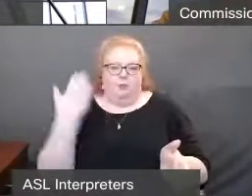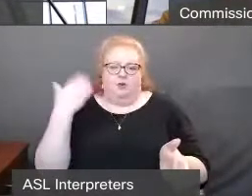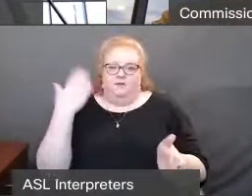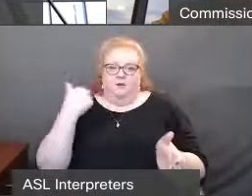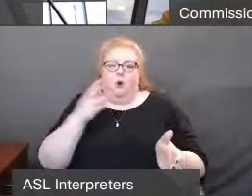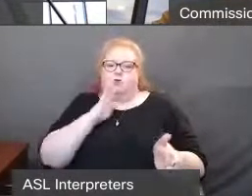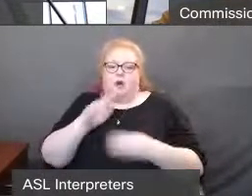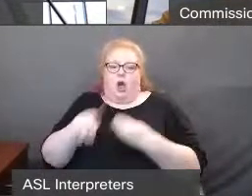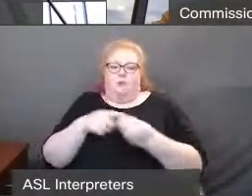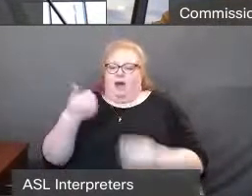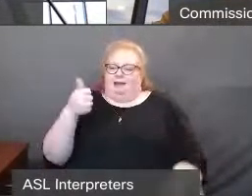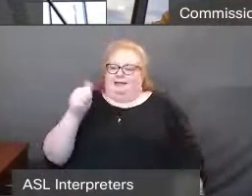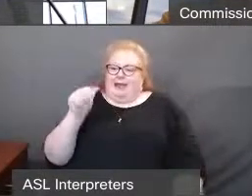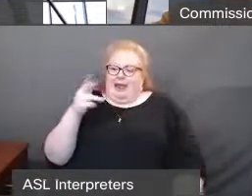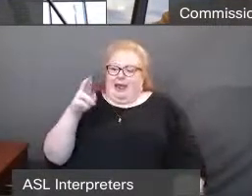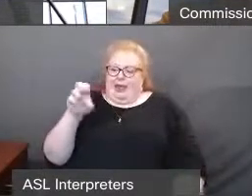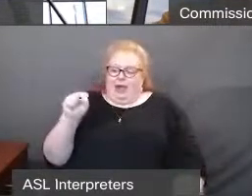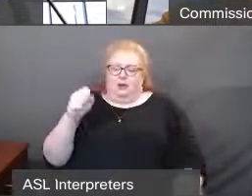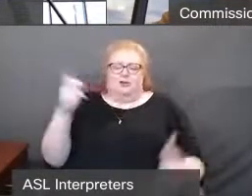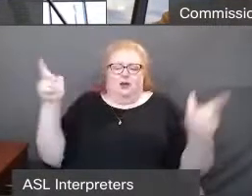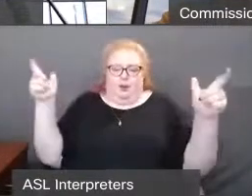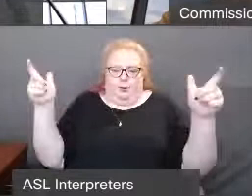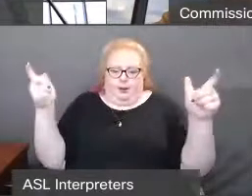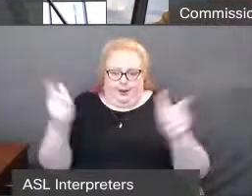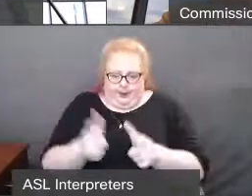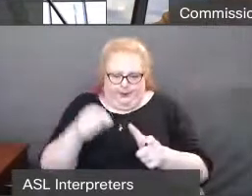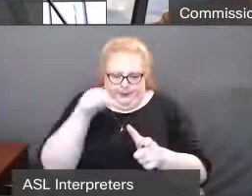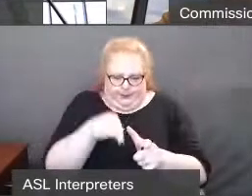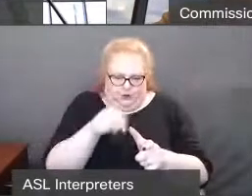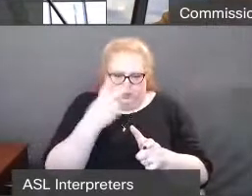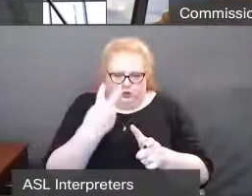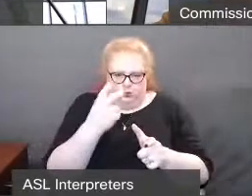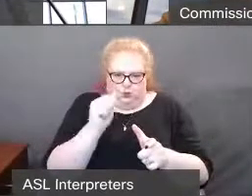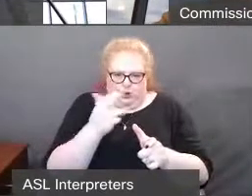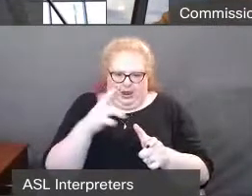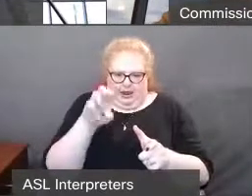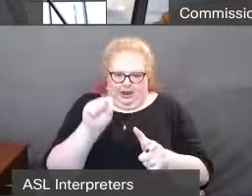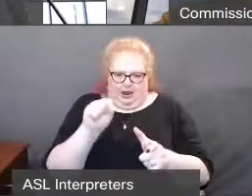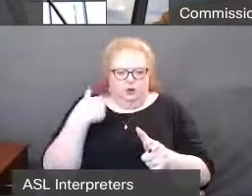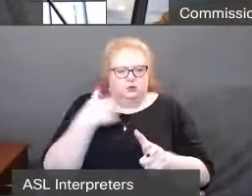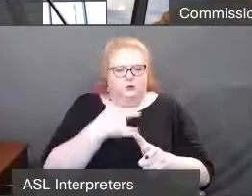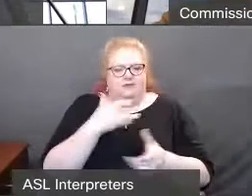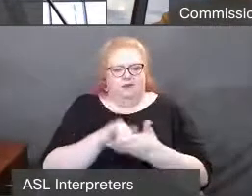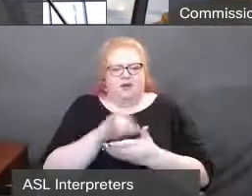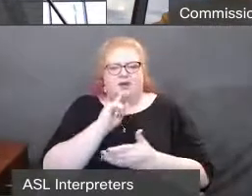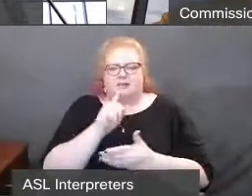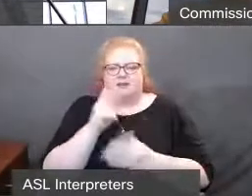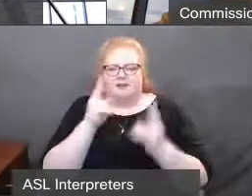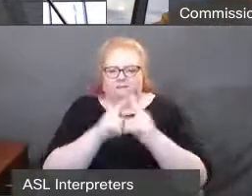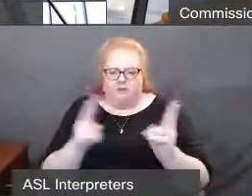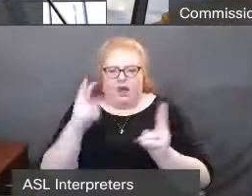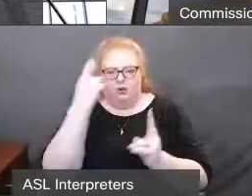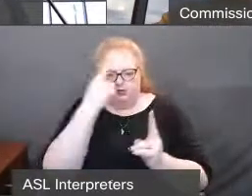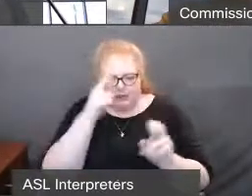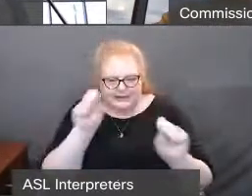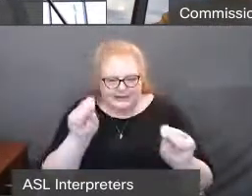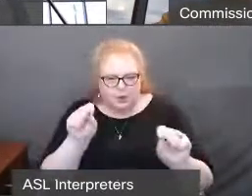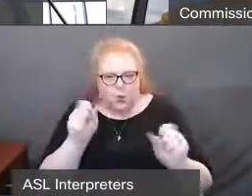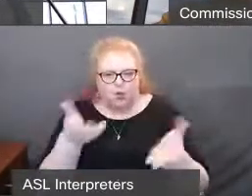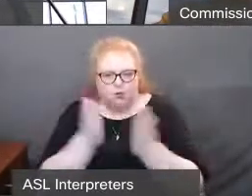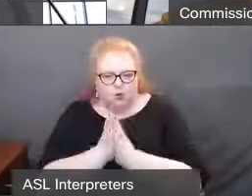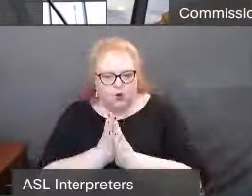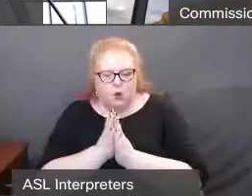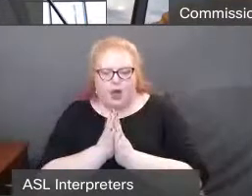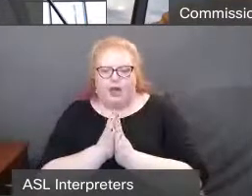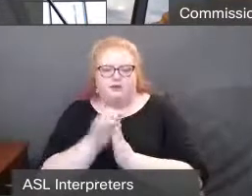acres or something like that. So we feel like this is a very reasonable request. We're not going to put any water